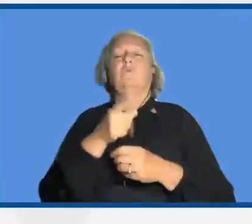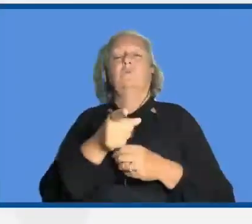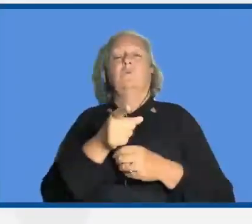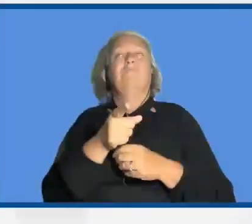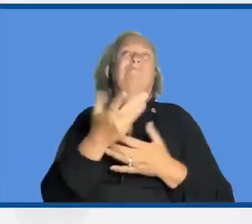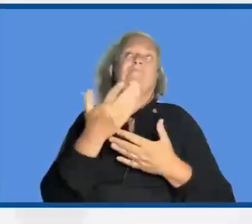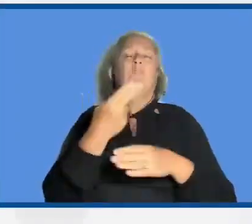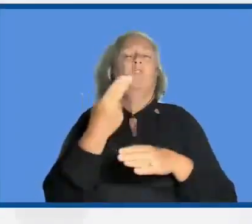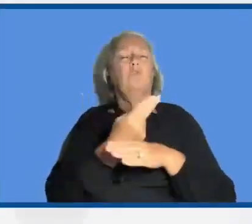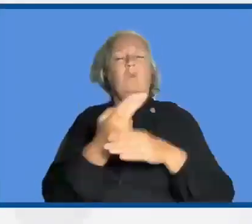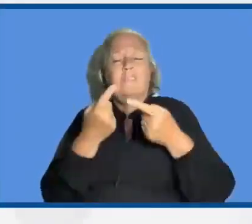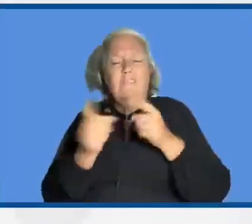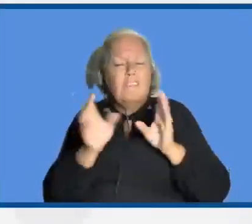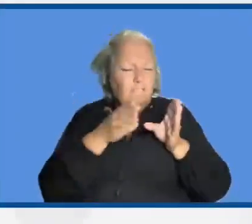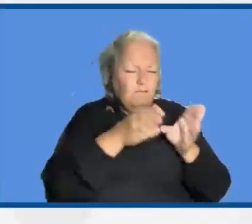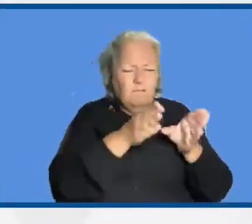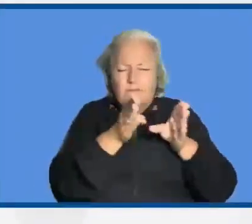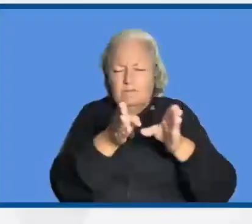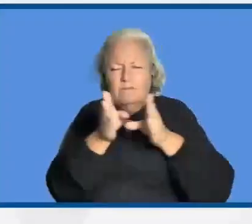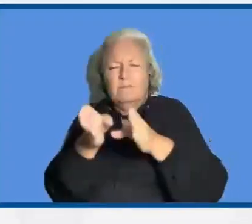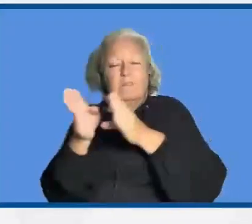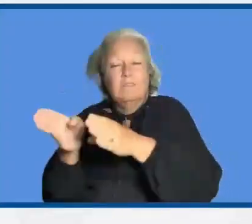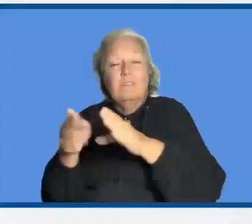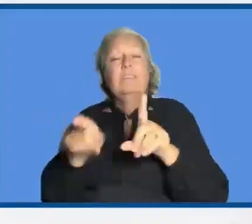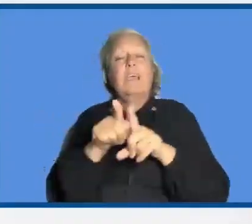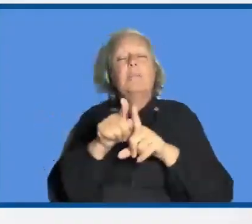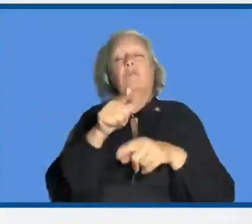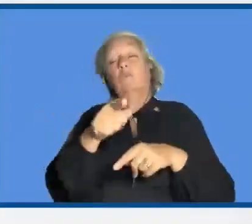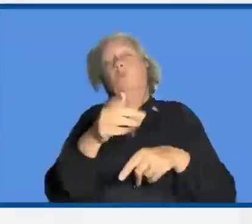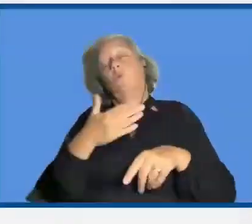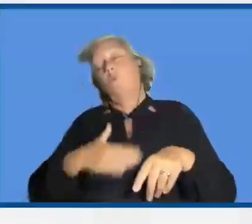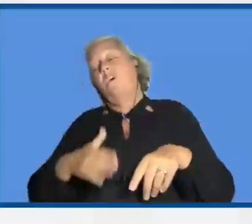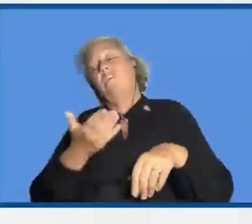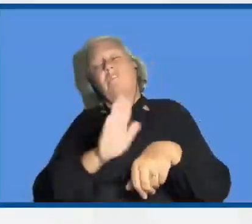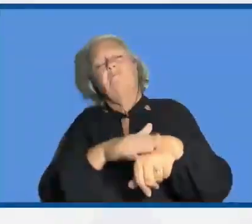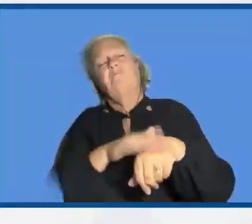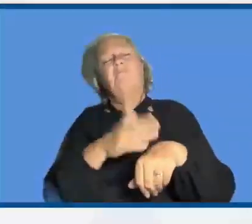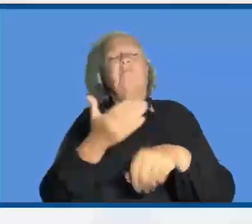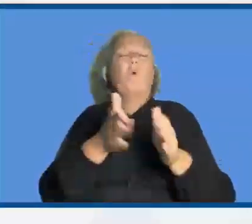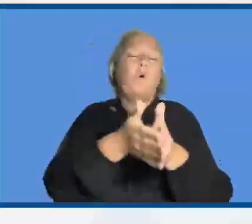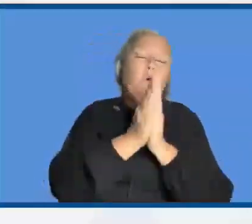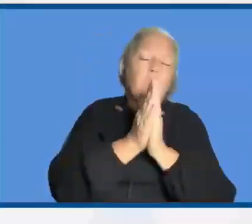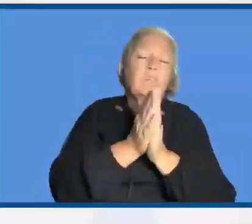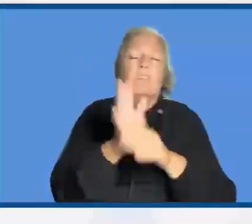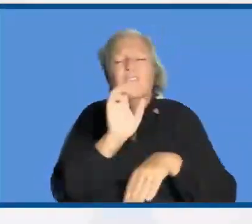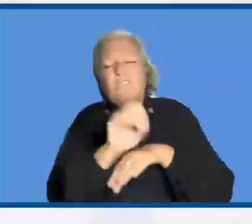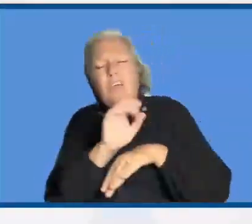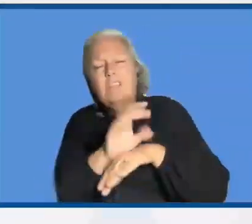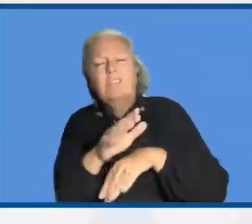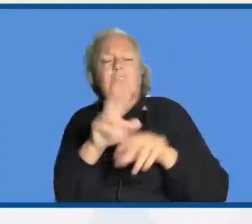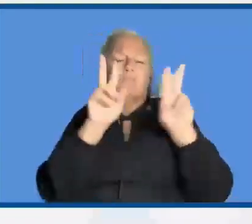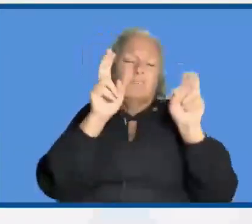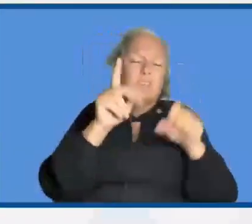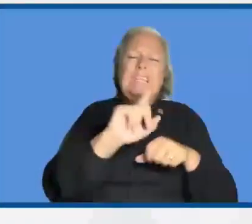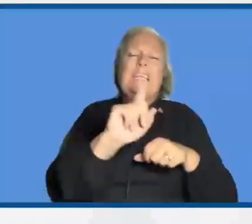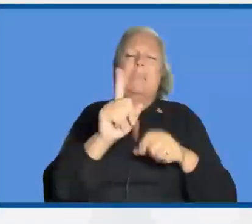So it's not only about asking for some advice, a certain topic. We need to work together